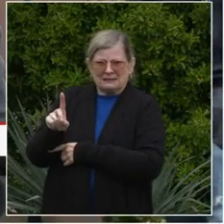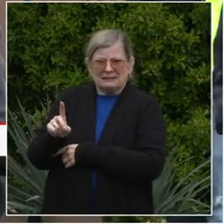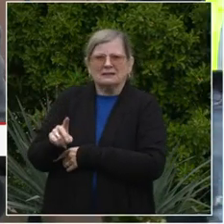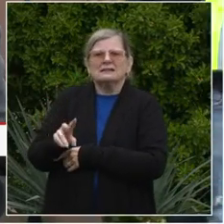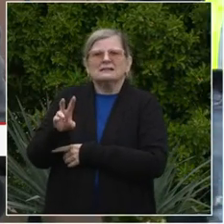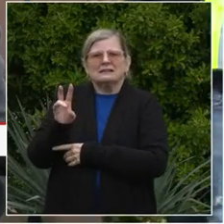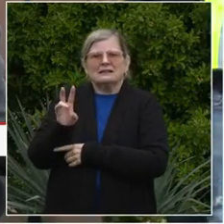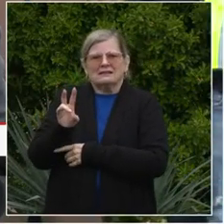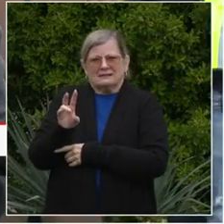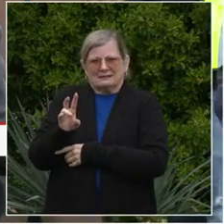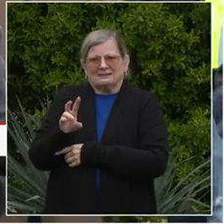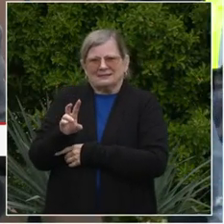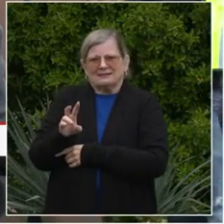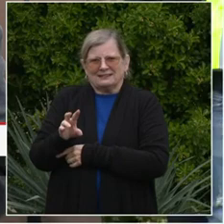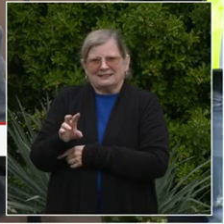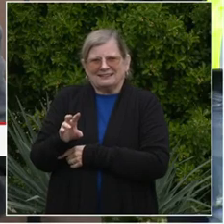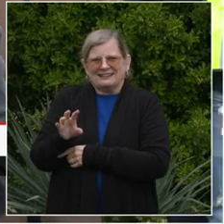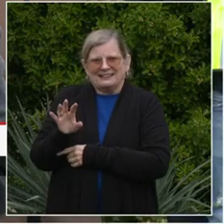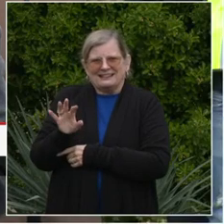202-727-9099 or text